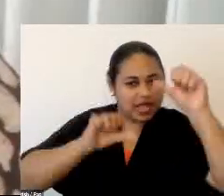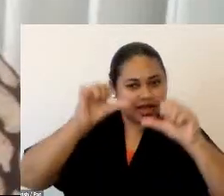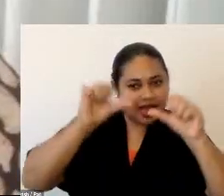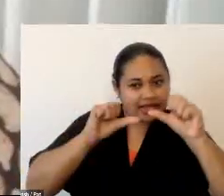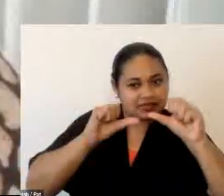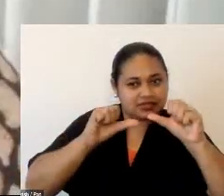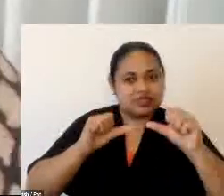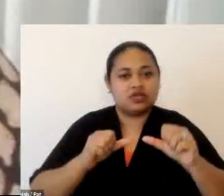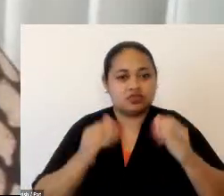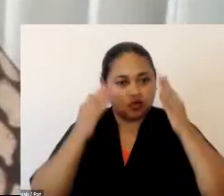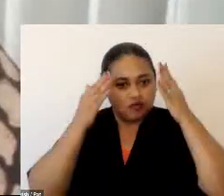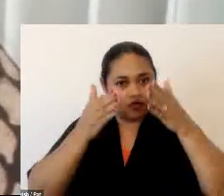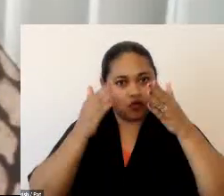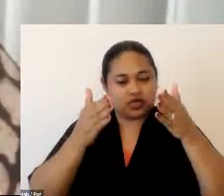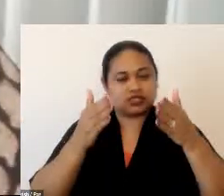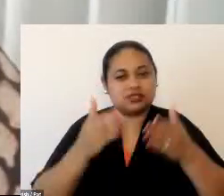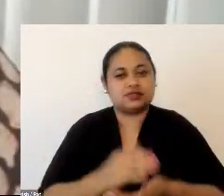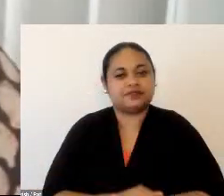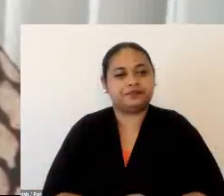to target,